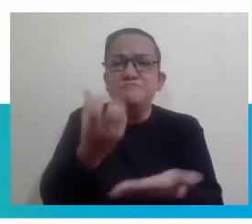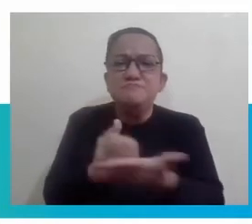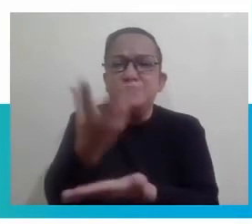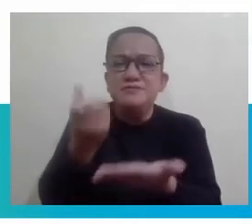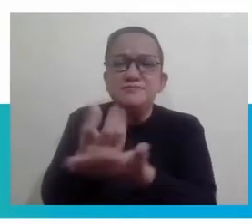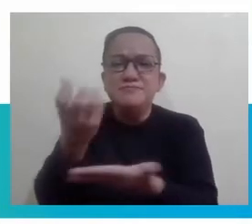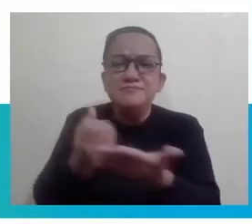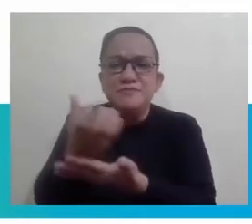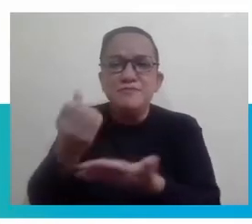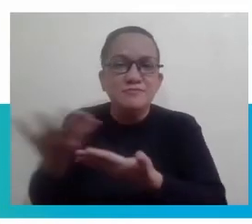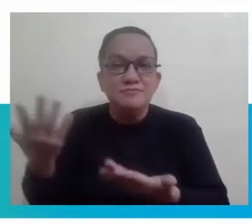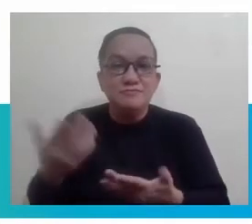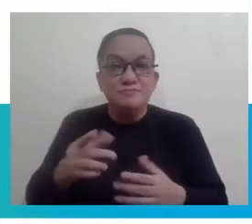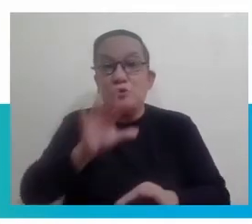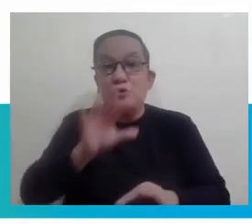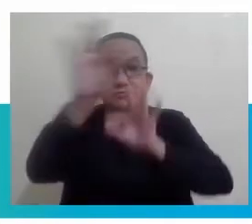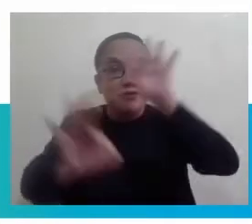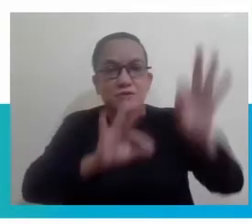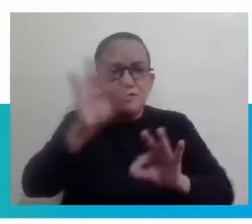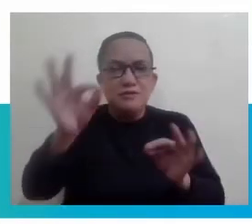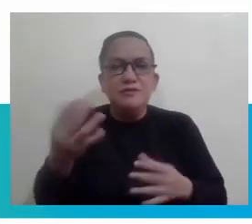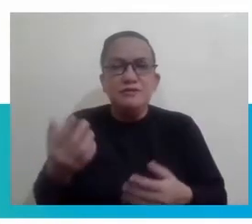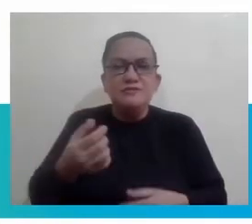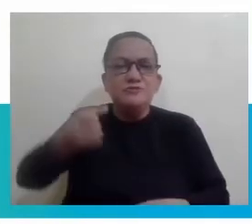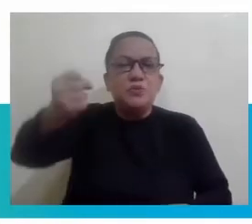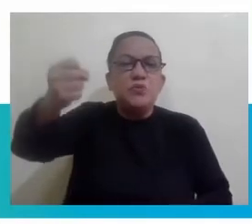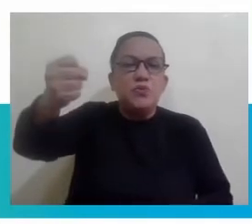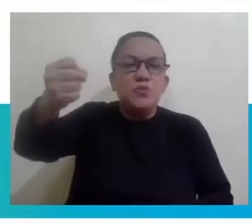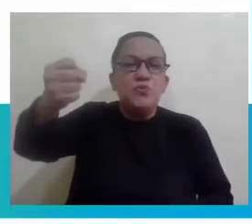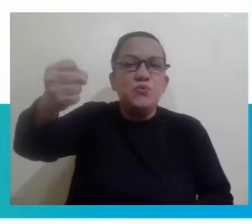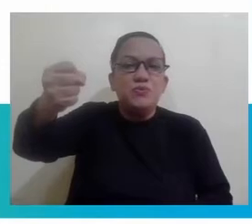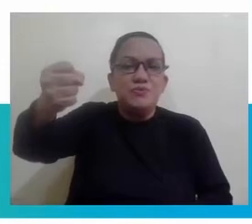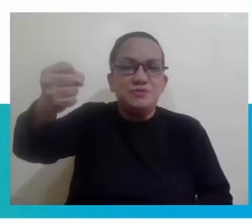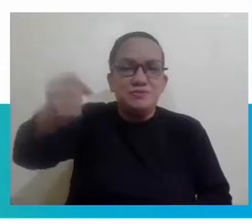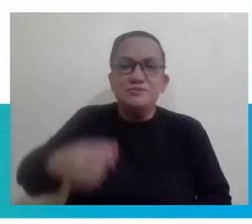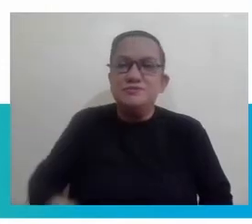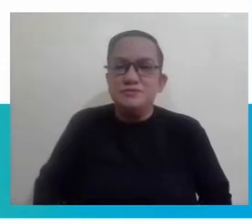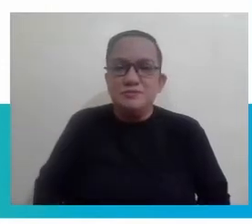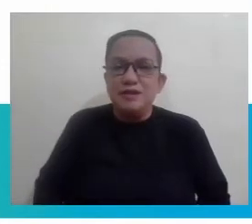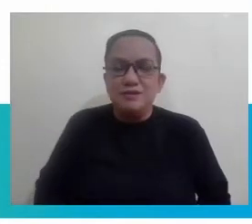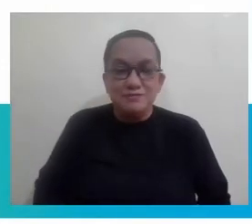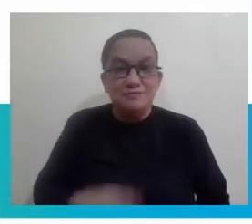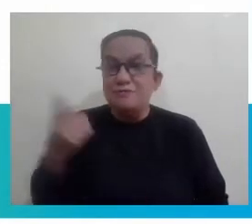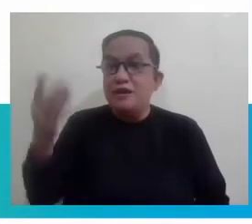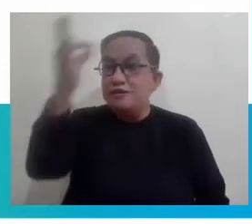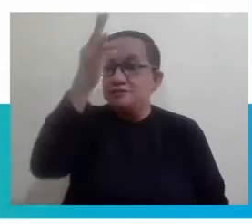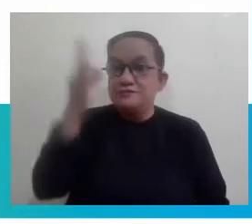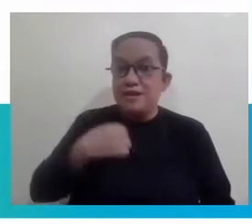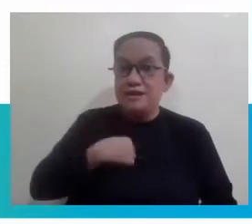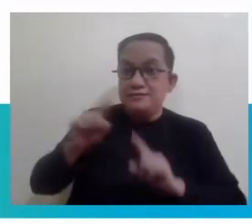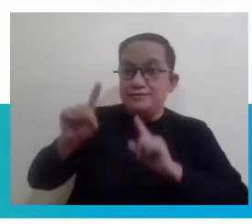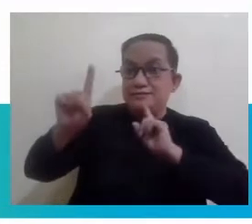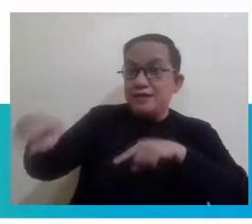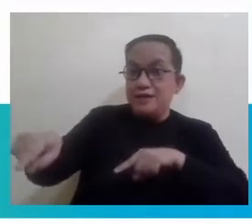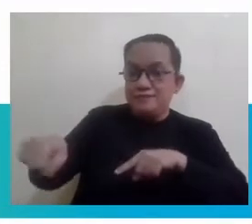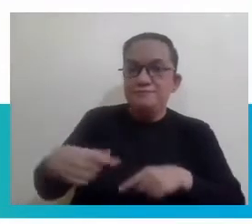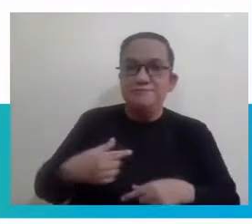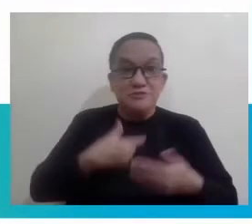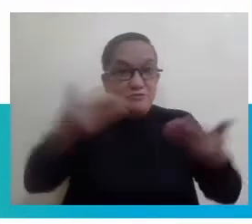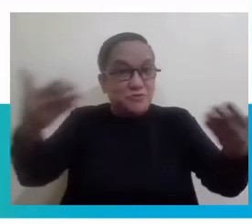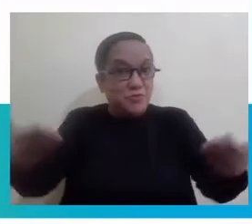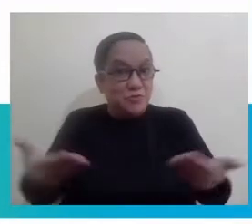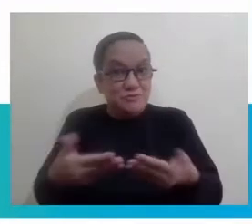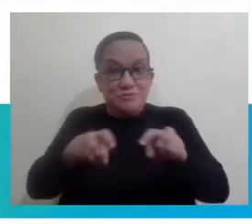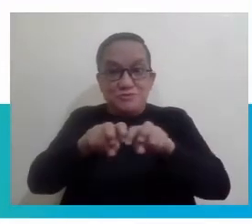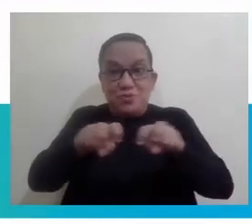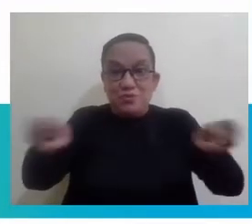it is now time to introduce the rest of the panelists. Our panelists are leaders and specialists in fields ranging